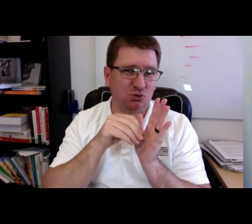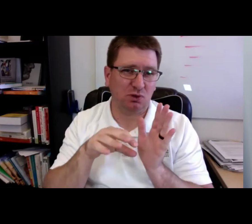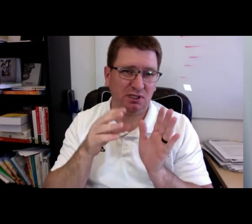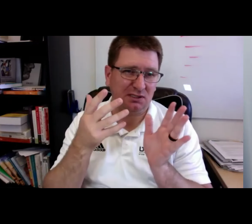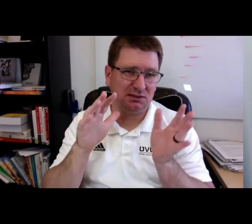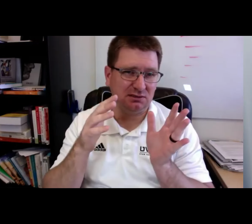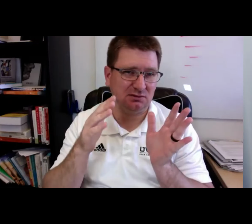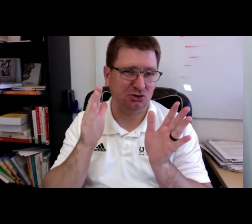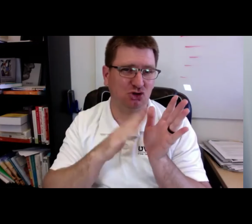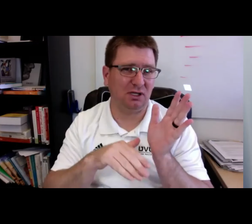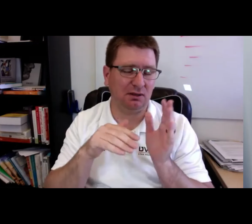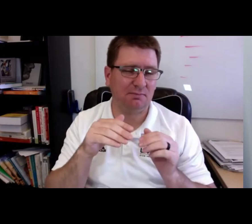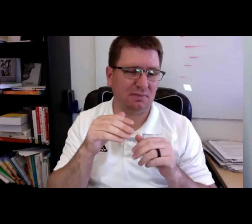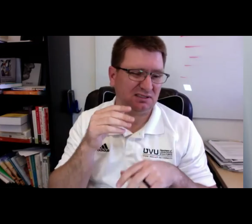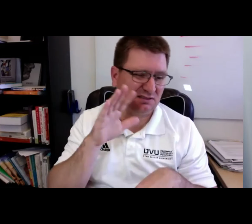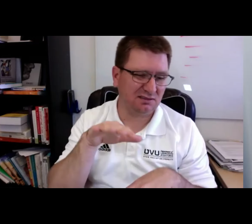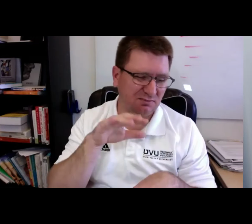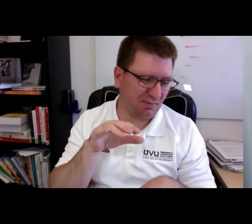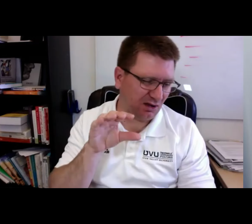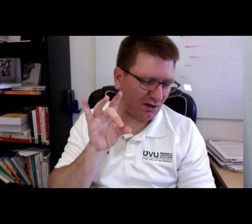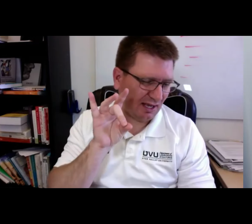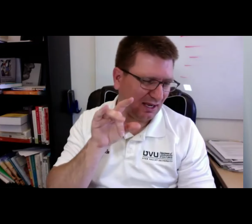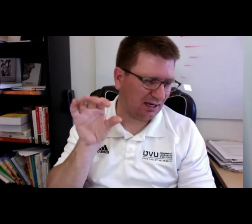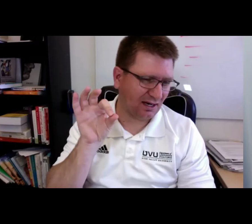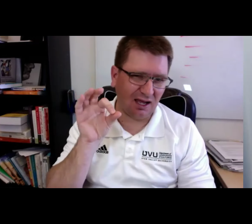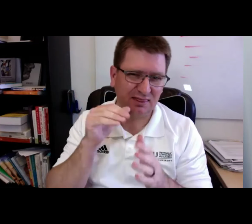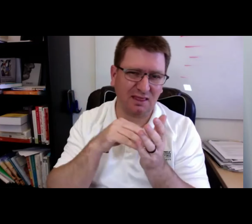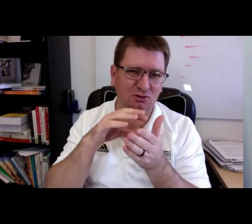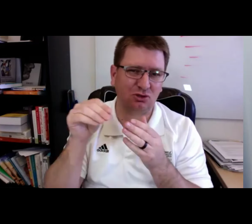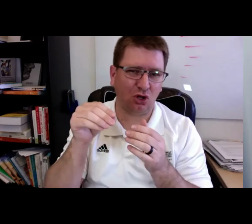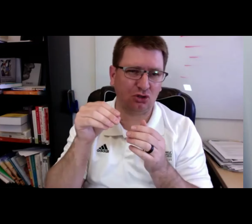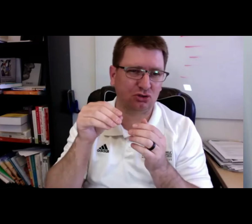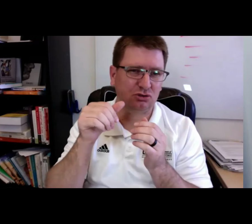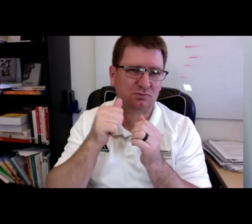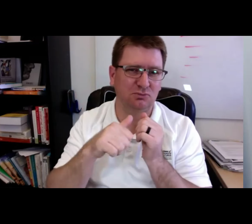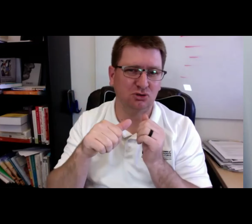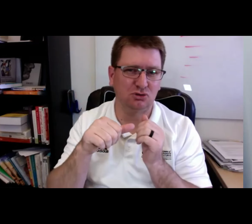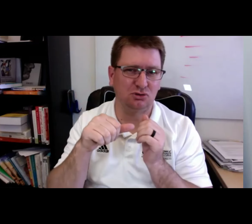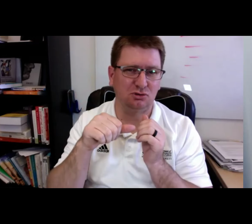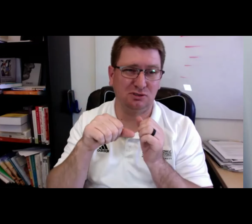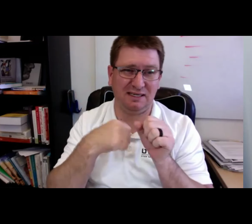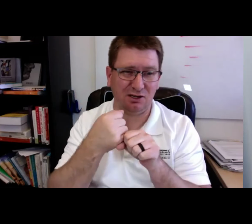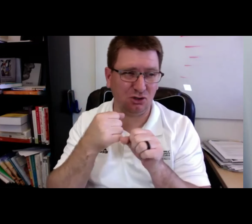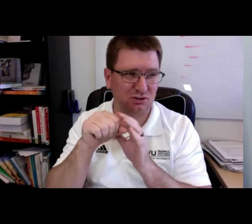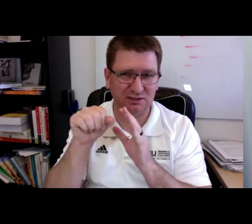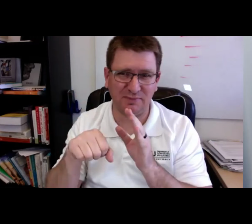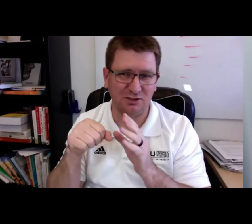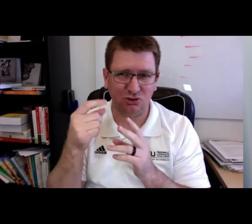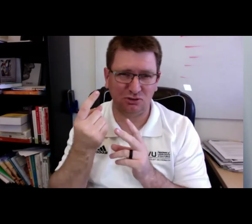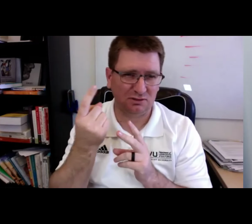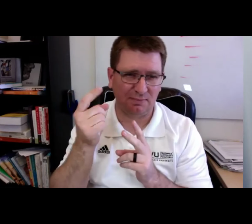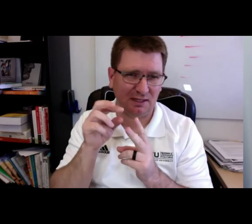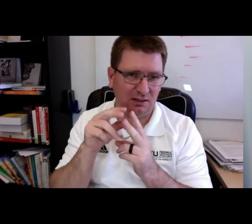And I think for out-of-state students, it's pretty inexpensive, about $8,000 to $9,000